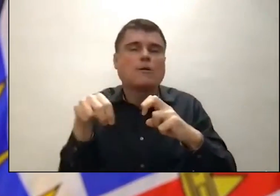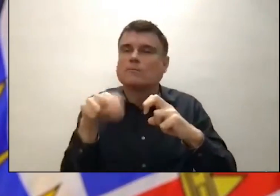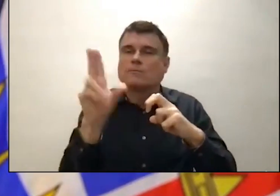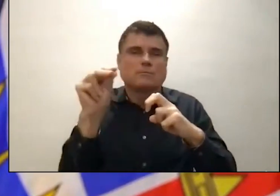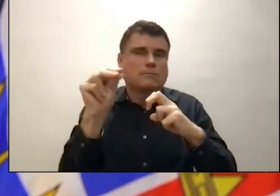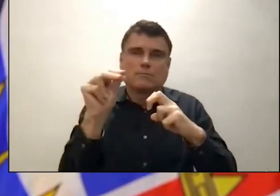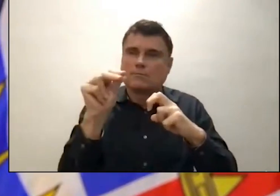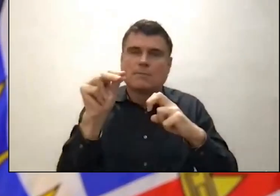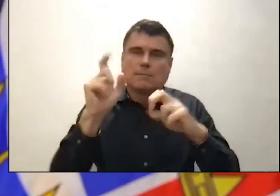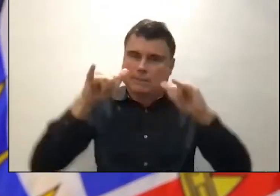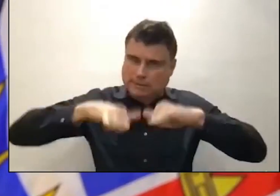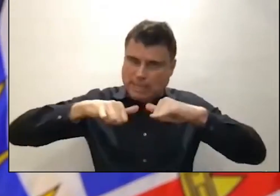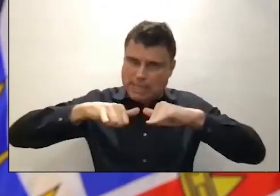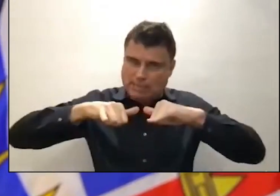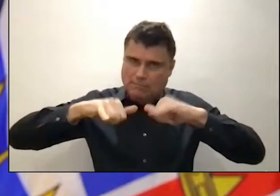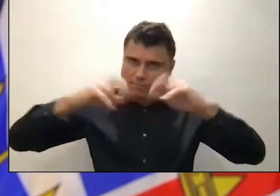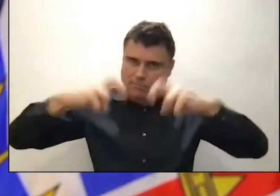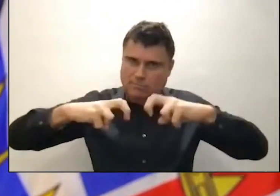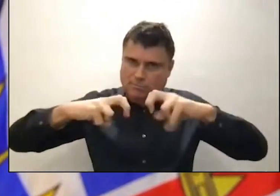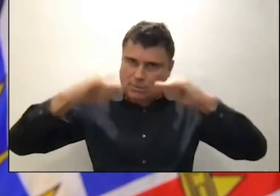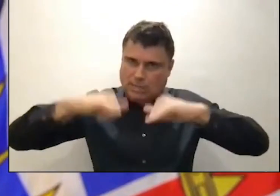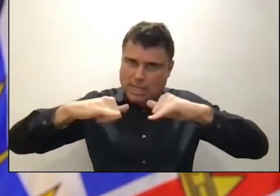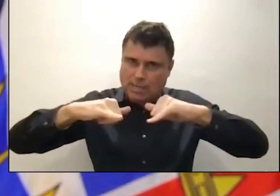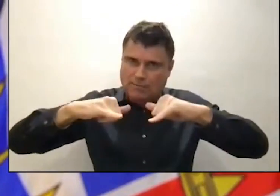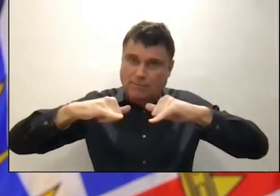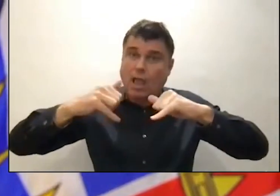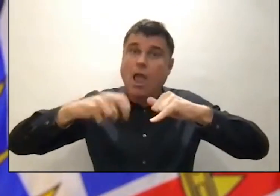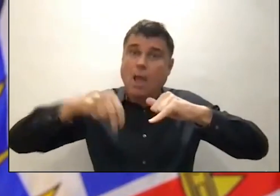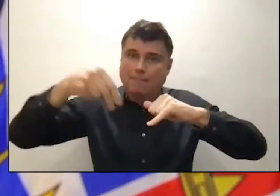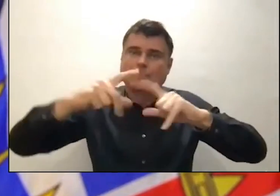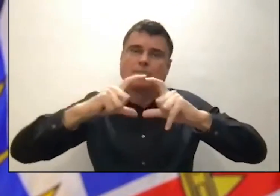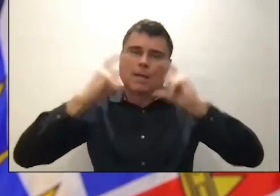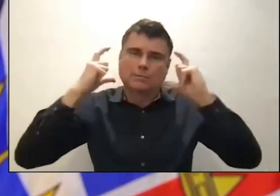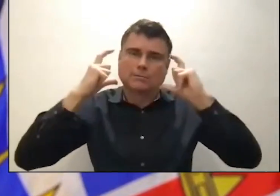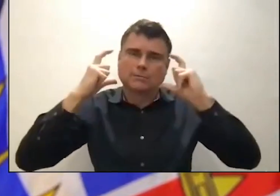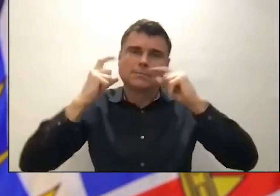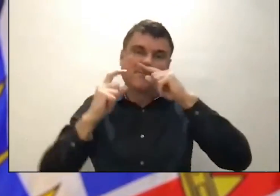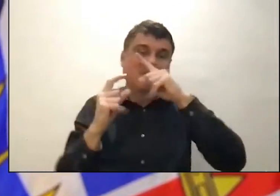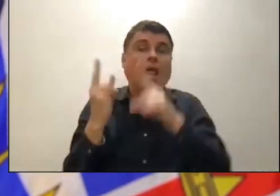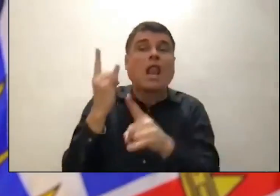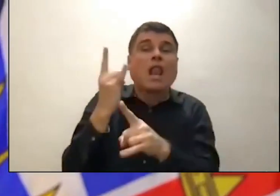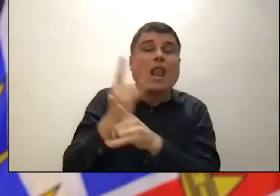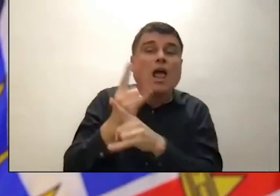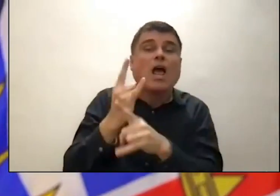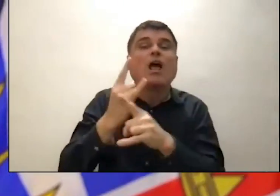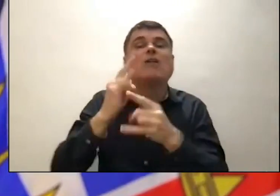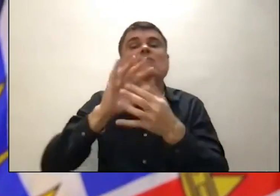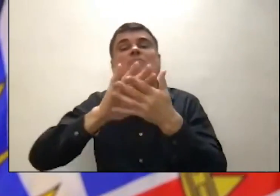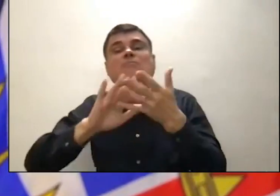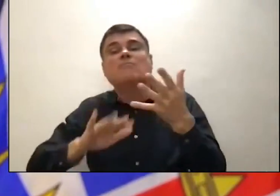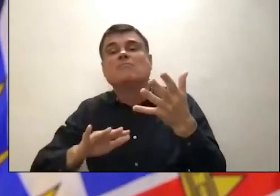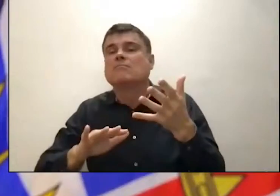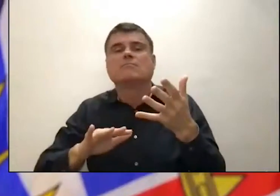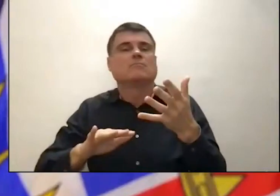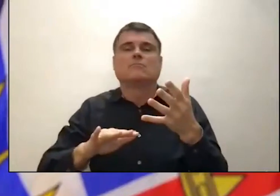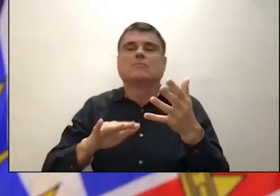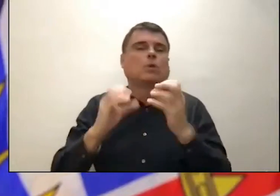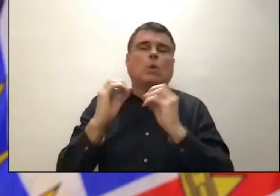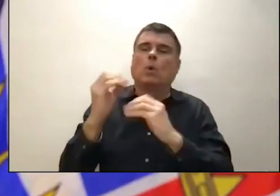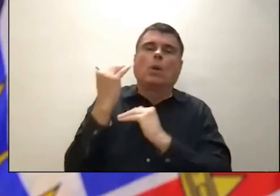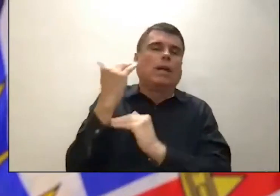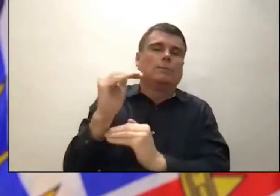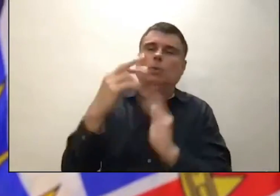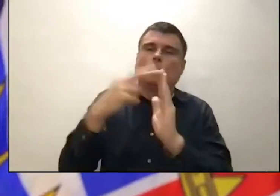of operation, but there can be no mixing of guests for receptions, for parties, and the ban on things